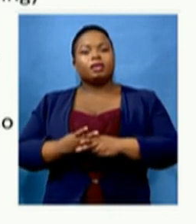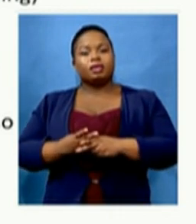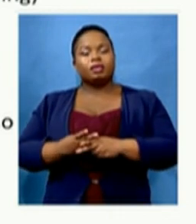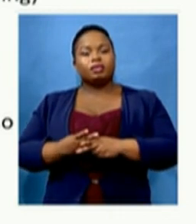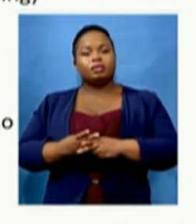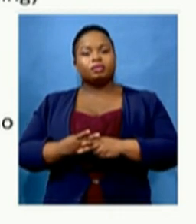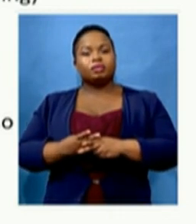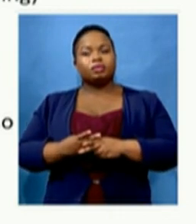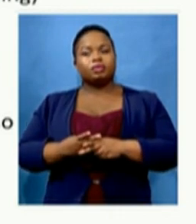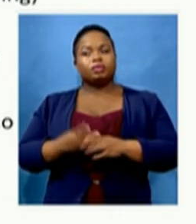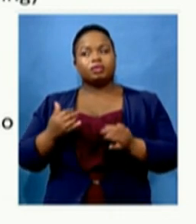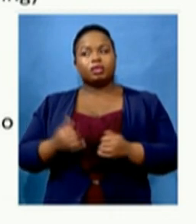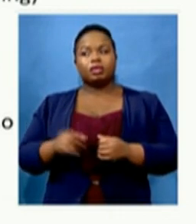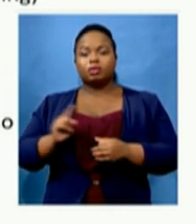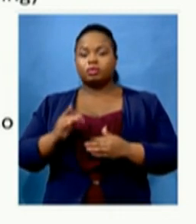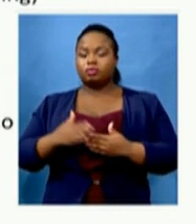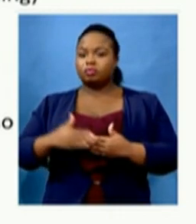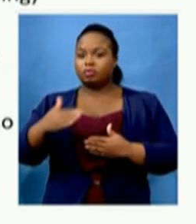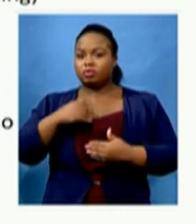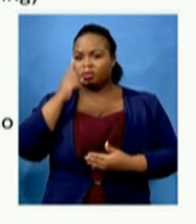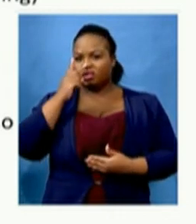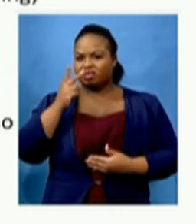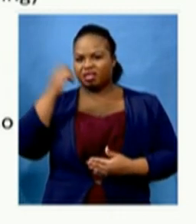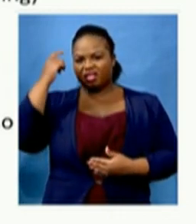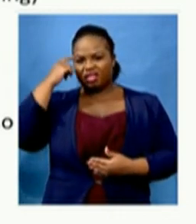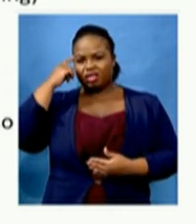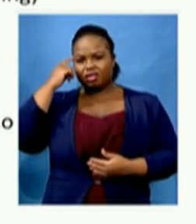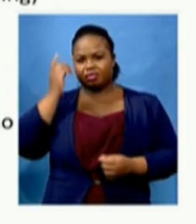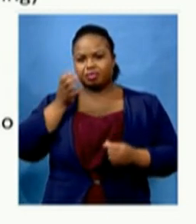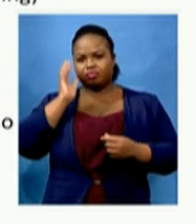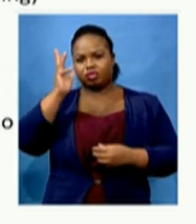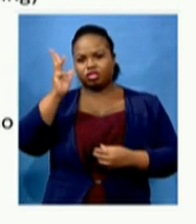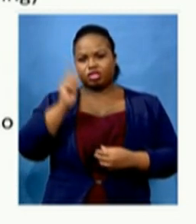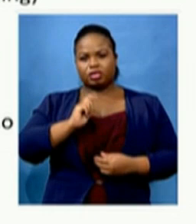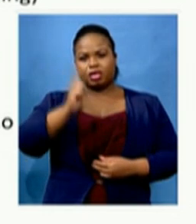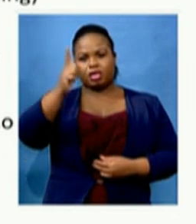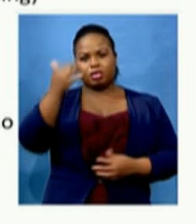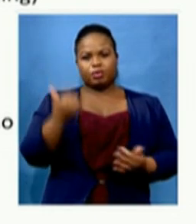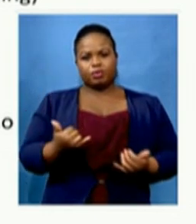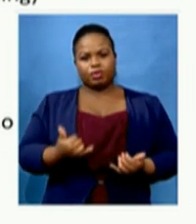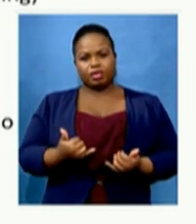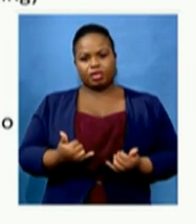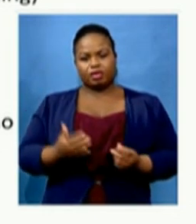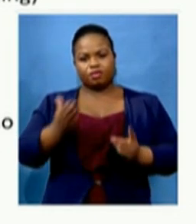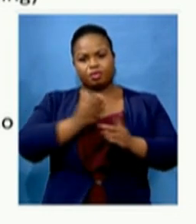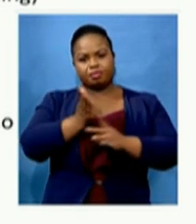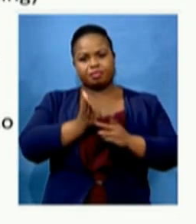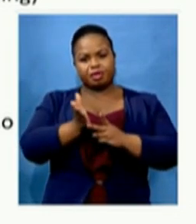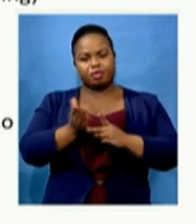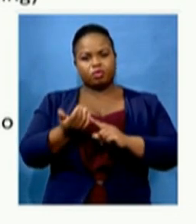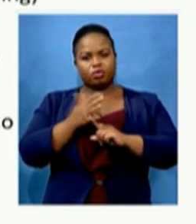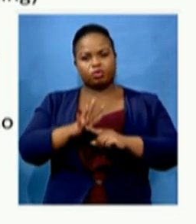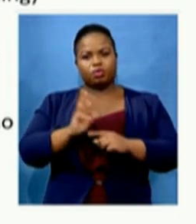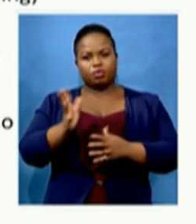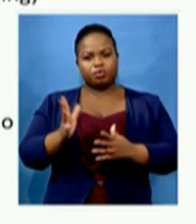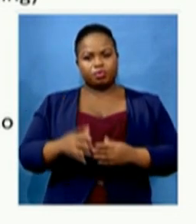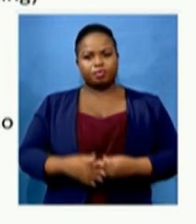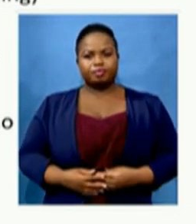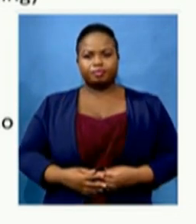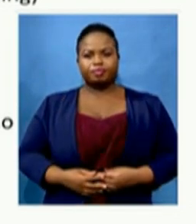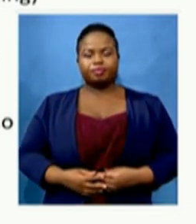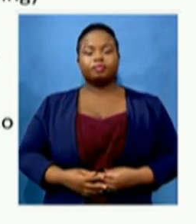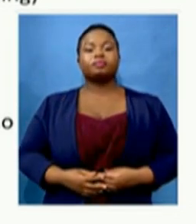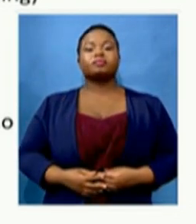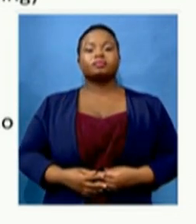2 different presentations later on today that are examples of that type of model. Our models project the total need for